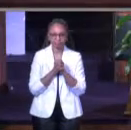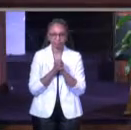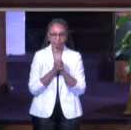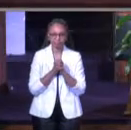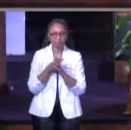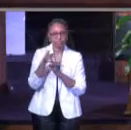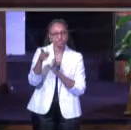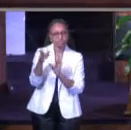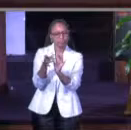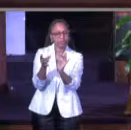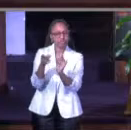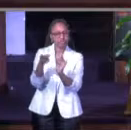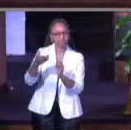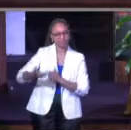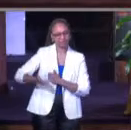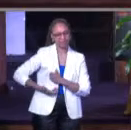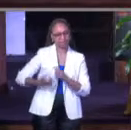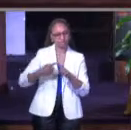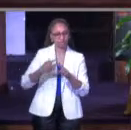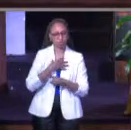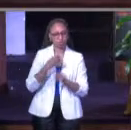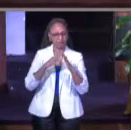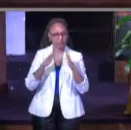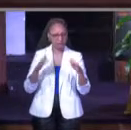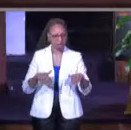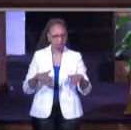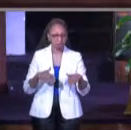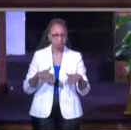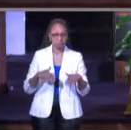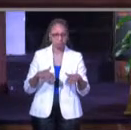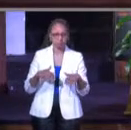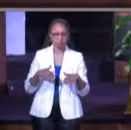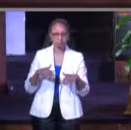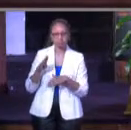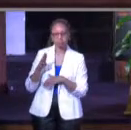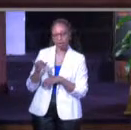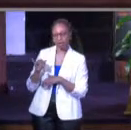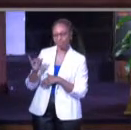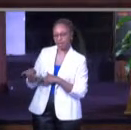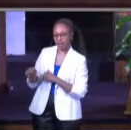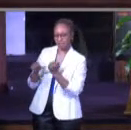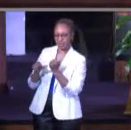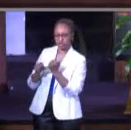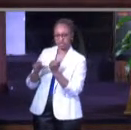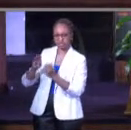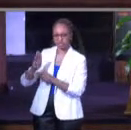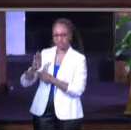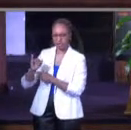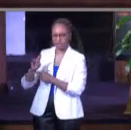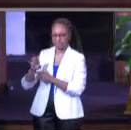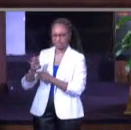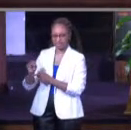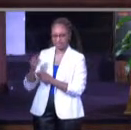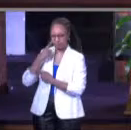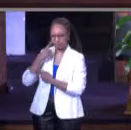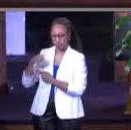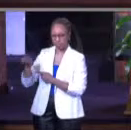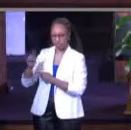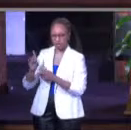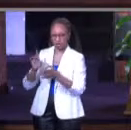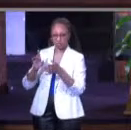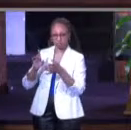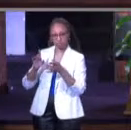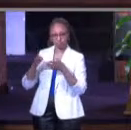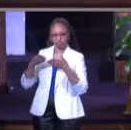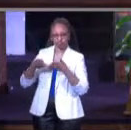She says she's been invited to the White House on behalf of the Biden-Harris administration for the release of their 2024